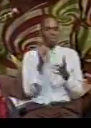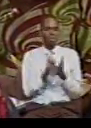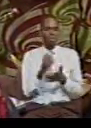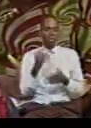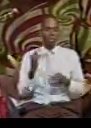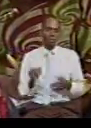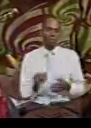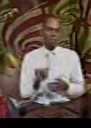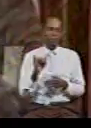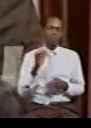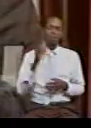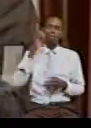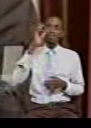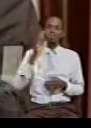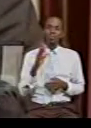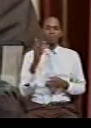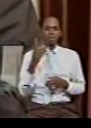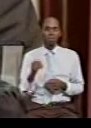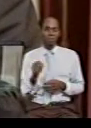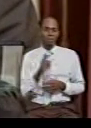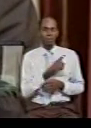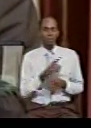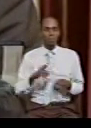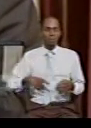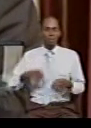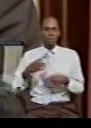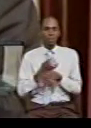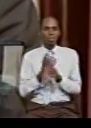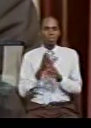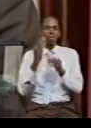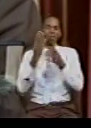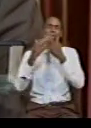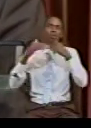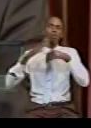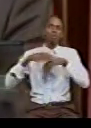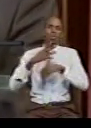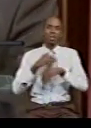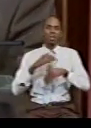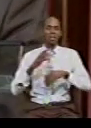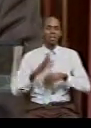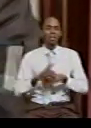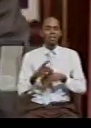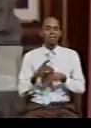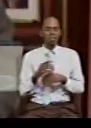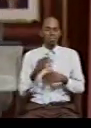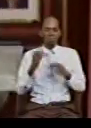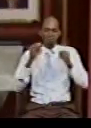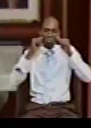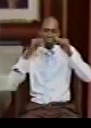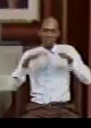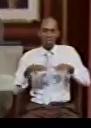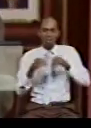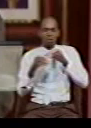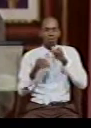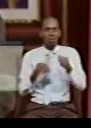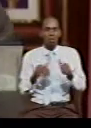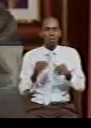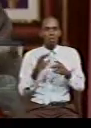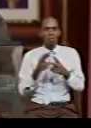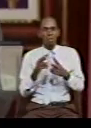the creator of the heavens, all the ends of the earth, fainteth not, neither is